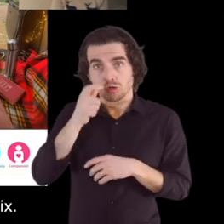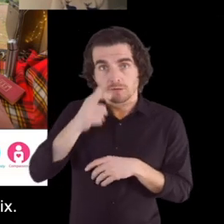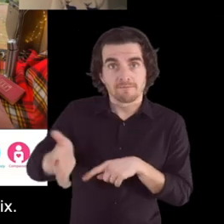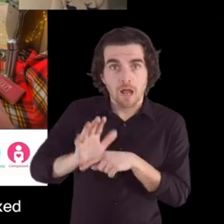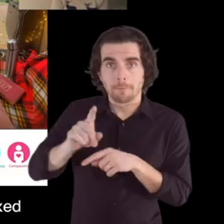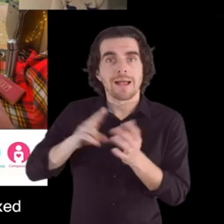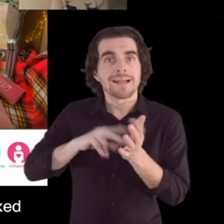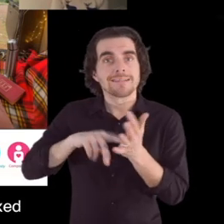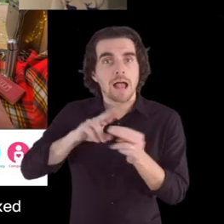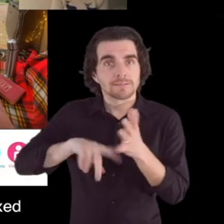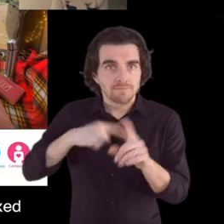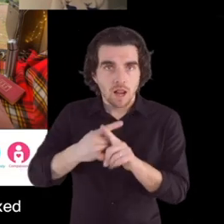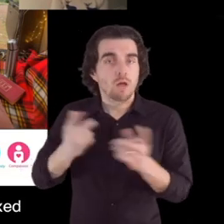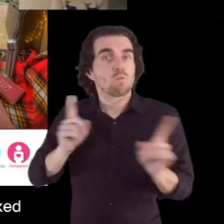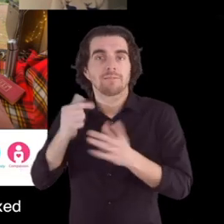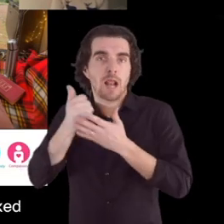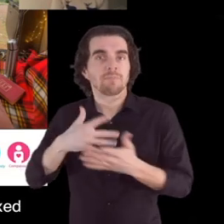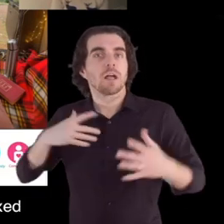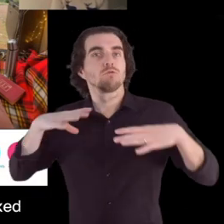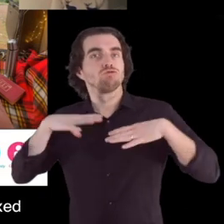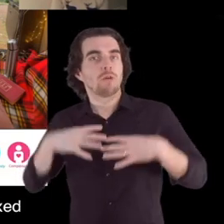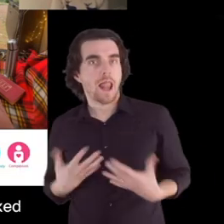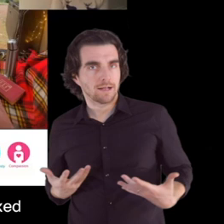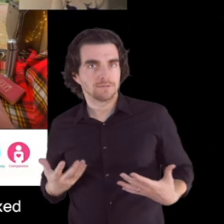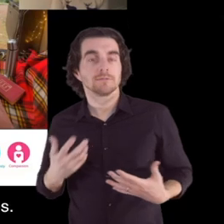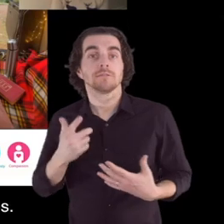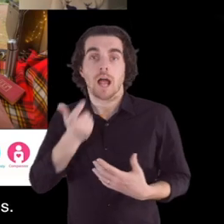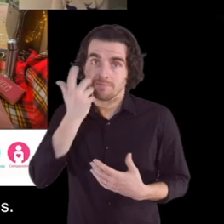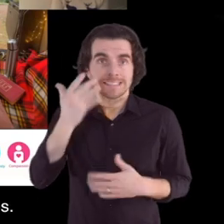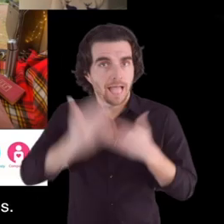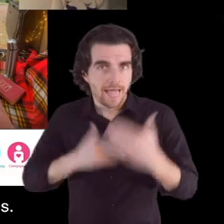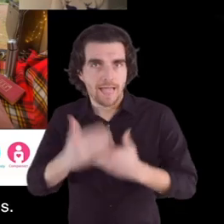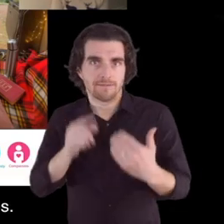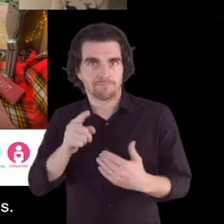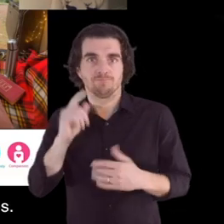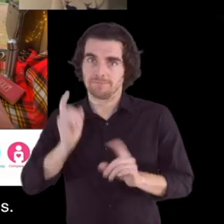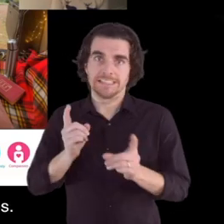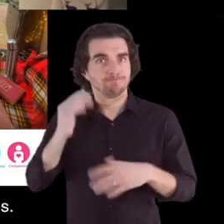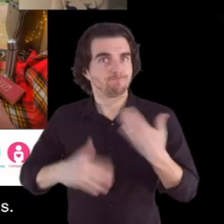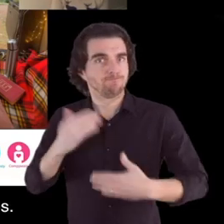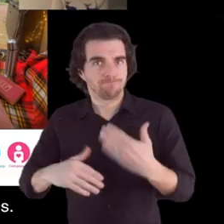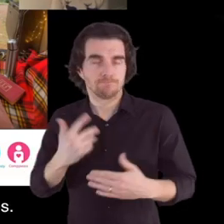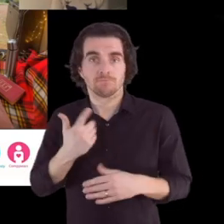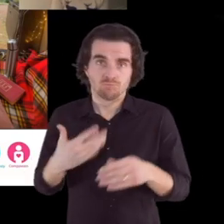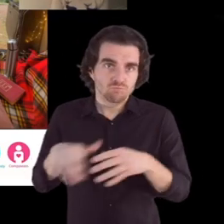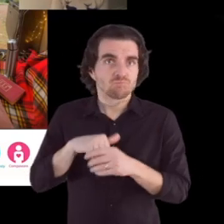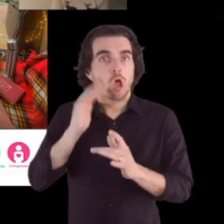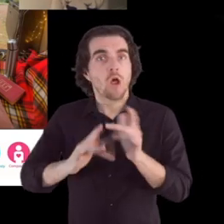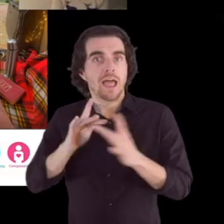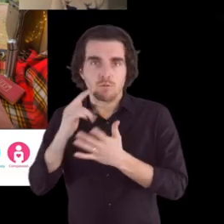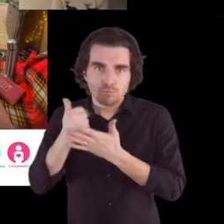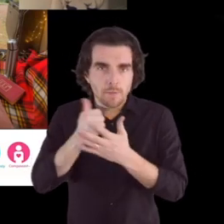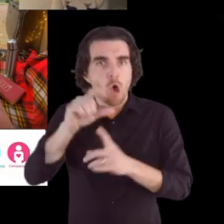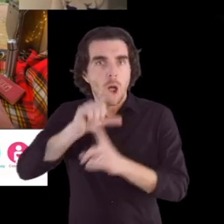on Netflix, whatever it is that helps you feel relaxed and able to take each day as it comes. Taking part in